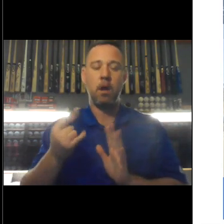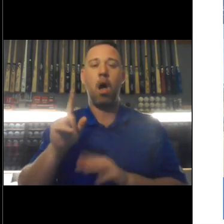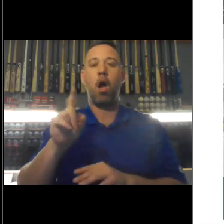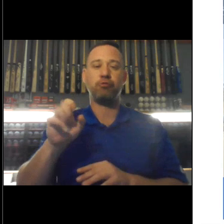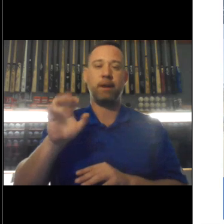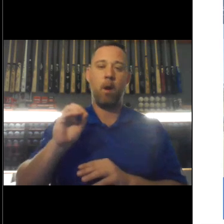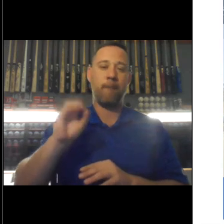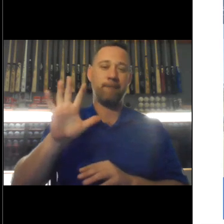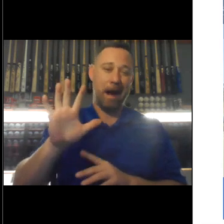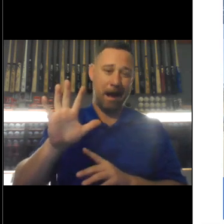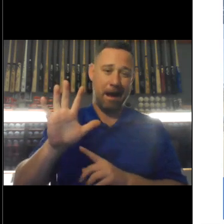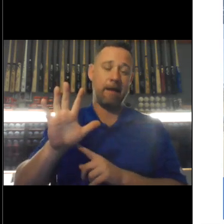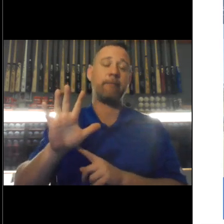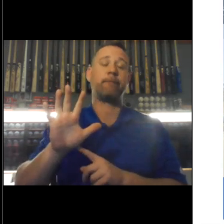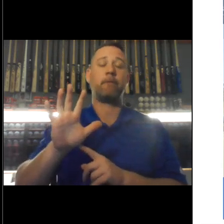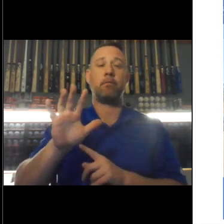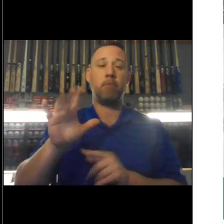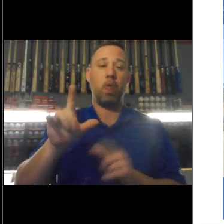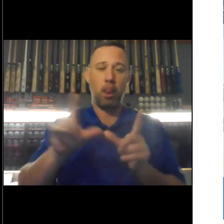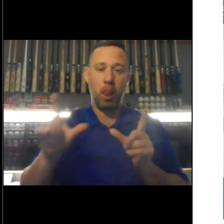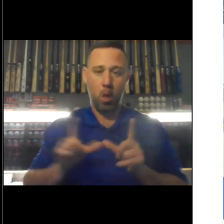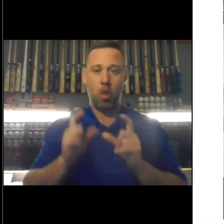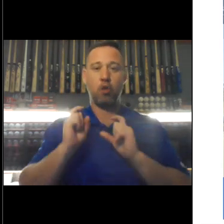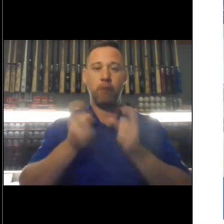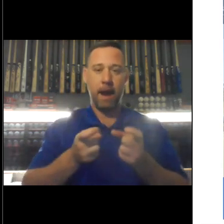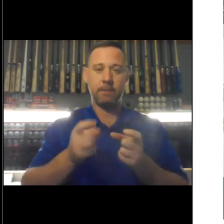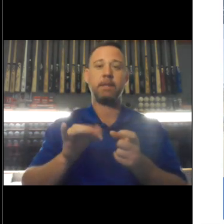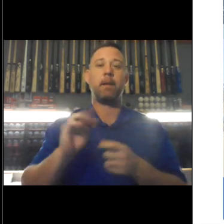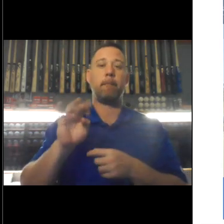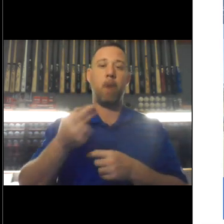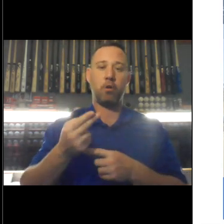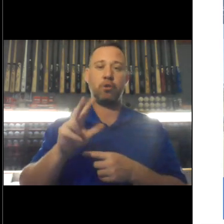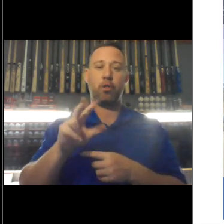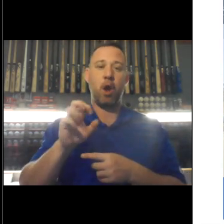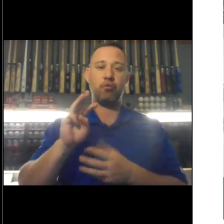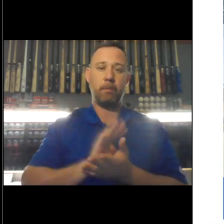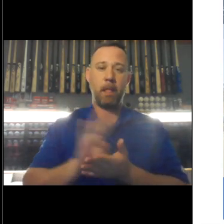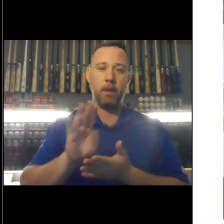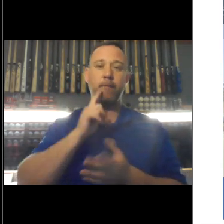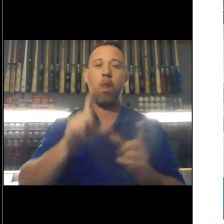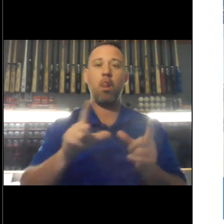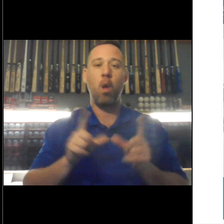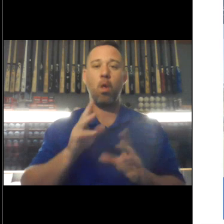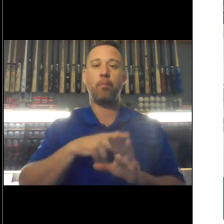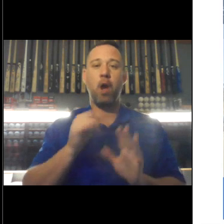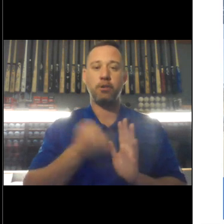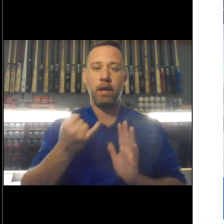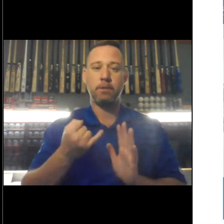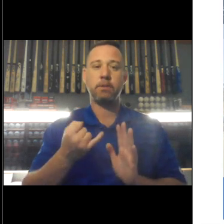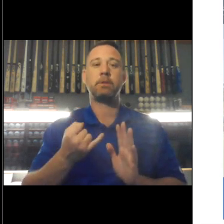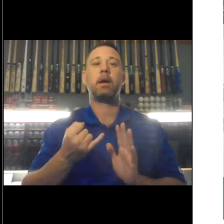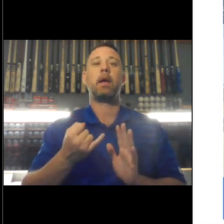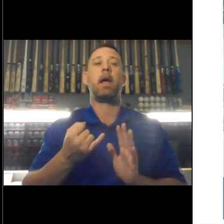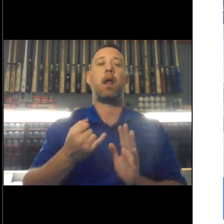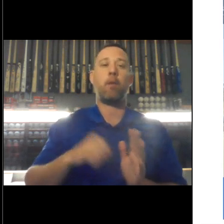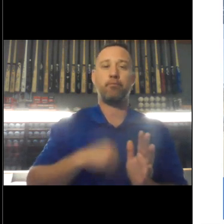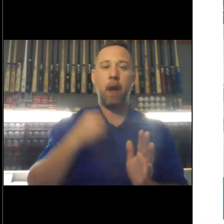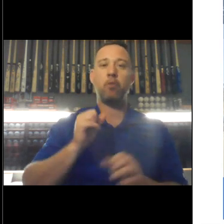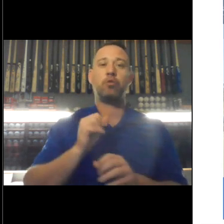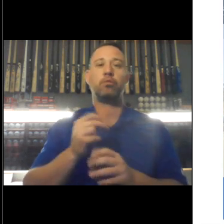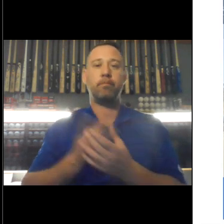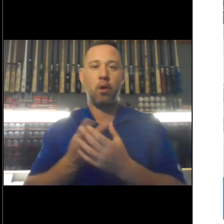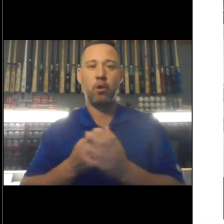105 local grants that were awarded in March, $300 million worth of grants for local projects, and are proud to partner with folks up and